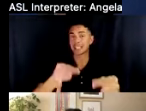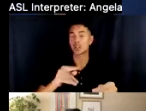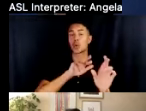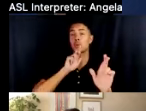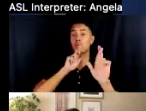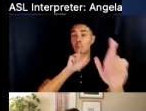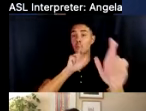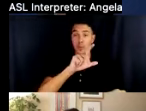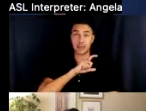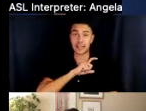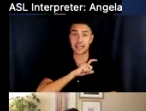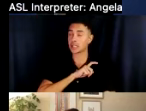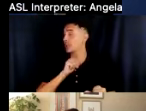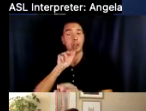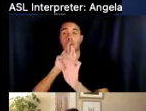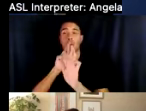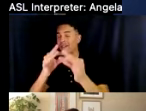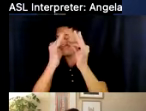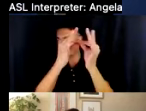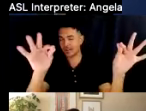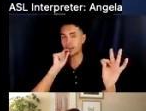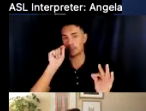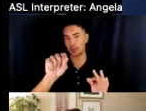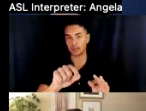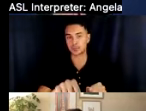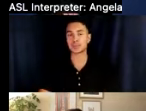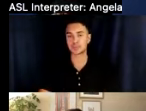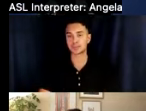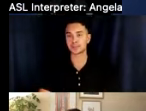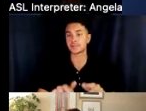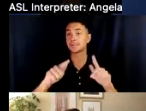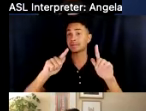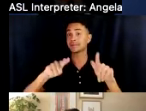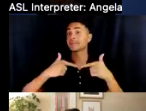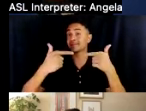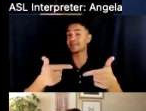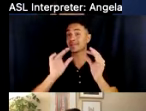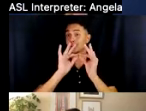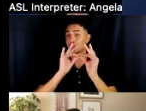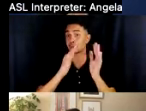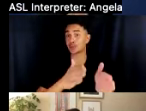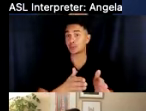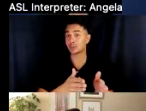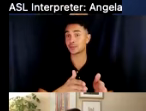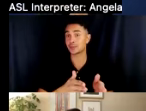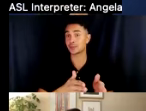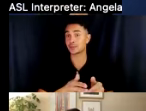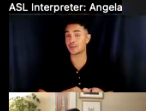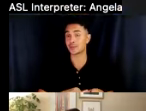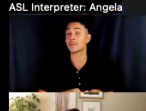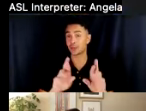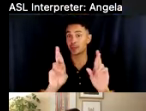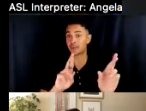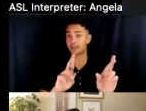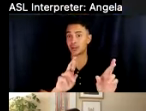make a police report or not. And so if law enforcement is putting any kind of strings, attaching any kind